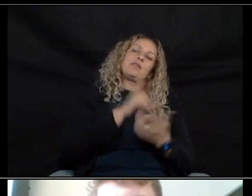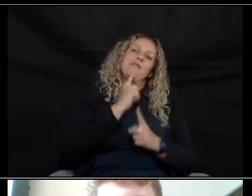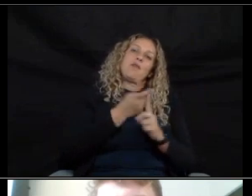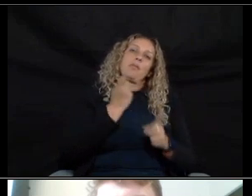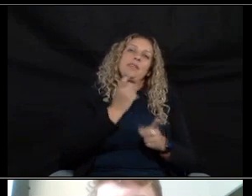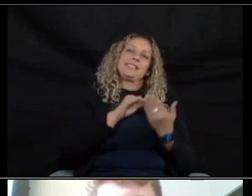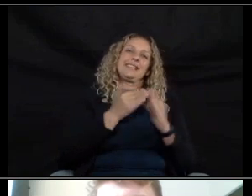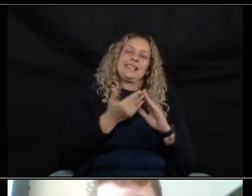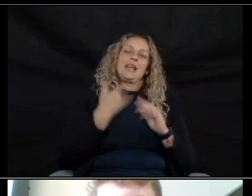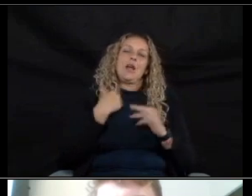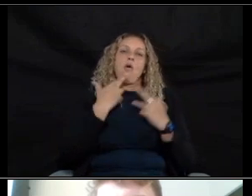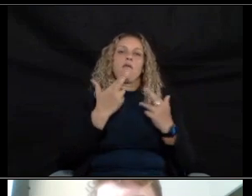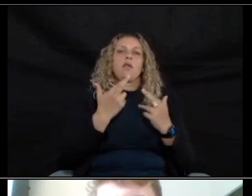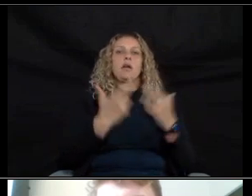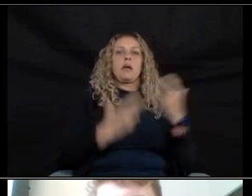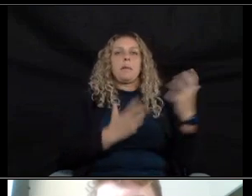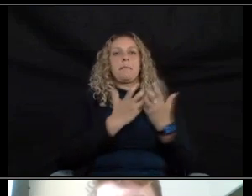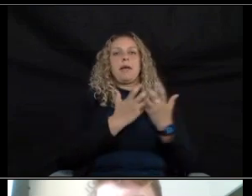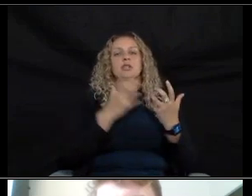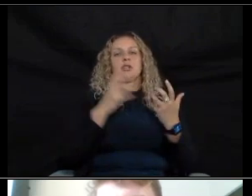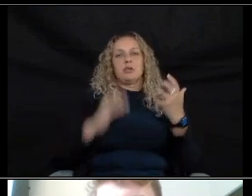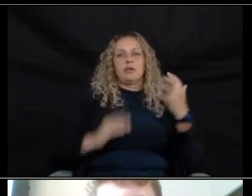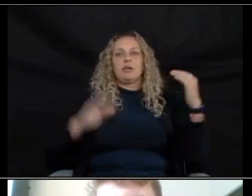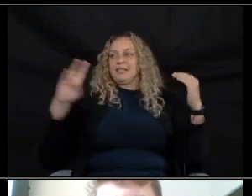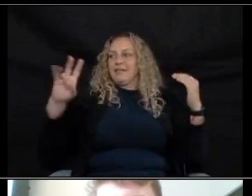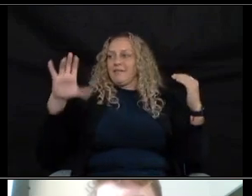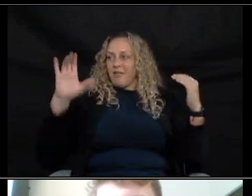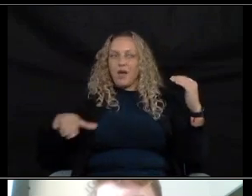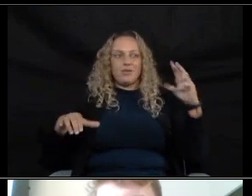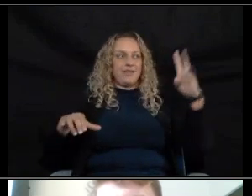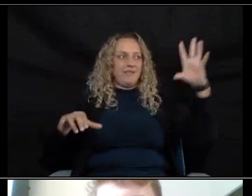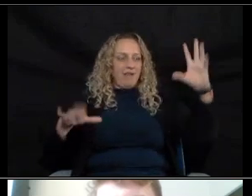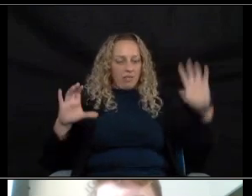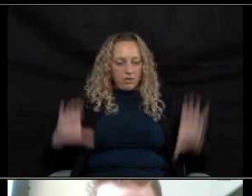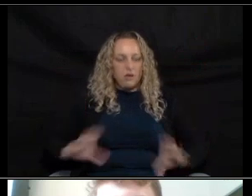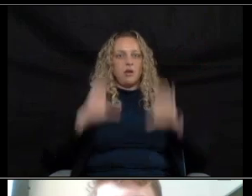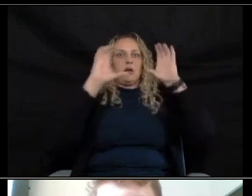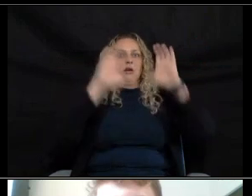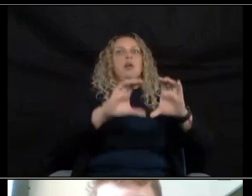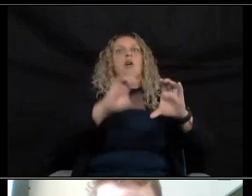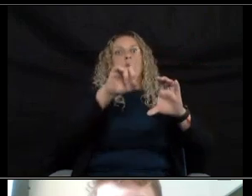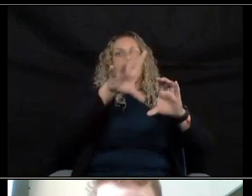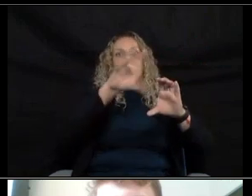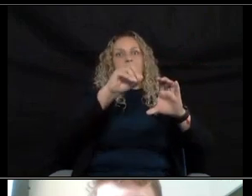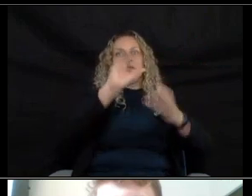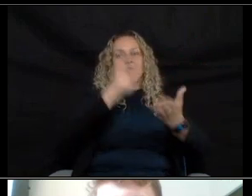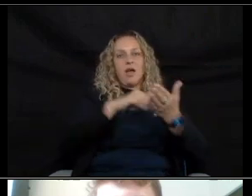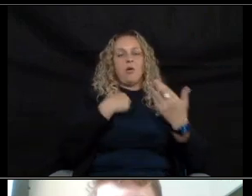city, with hopefully matching up to $75,000 by our community, and be able to contribute a total of $150,000.